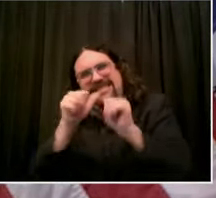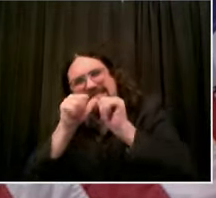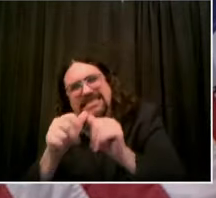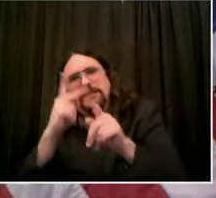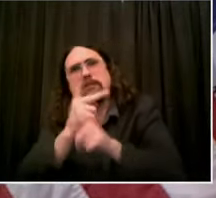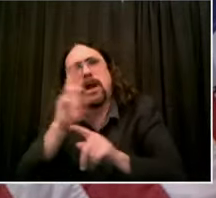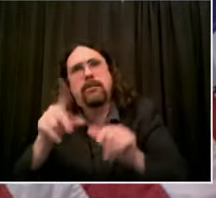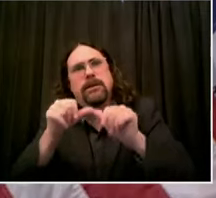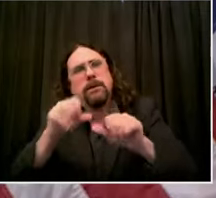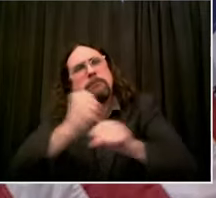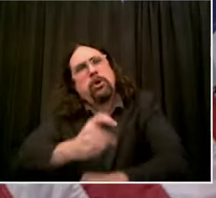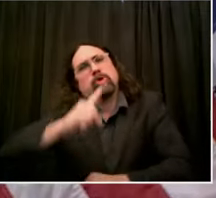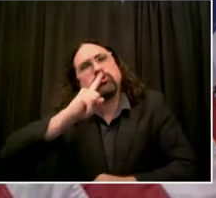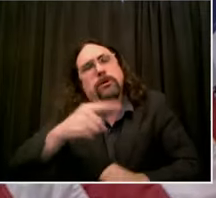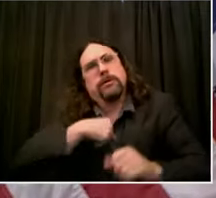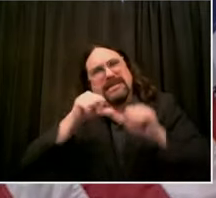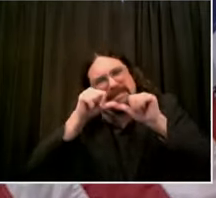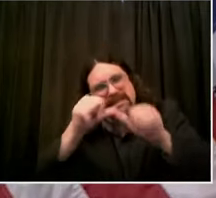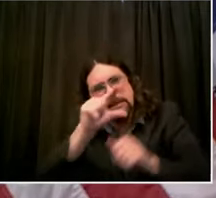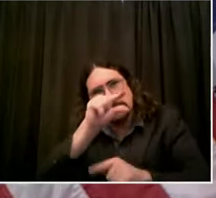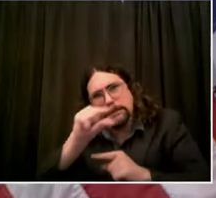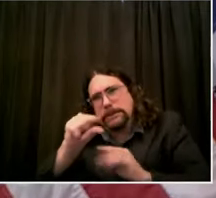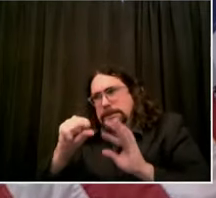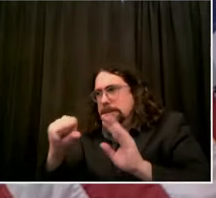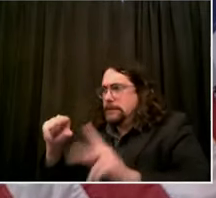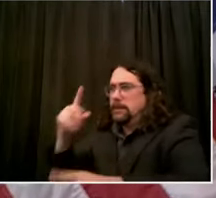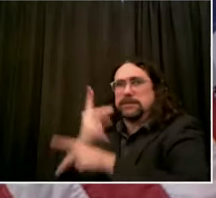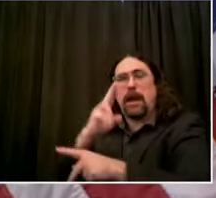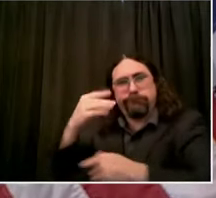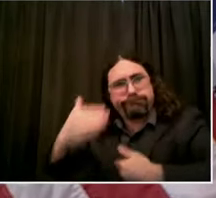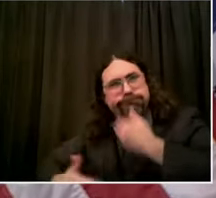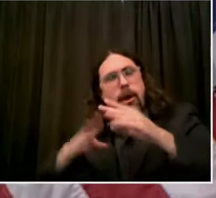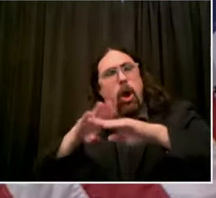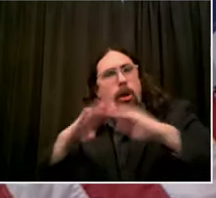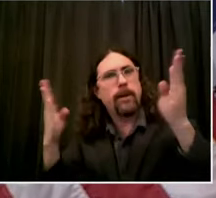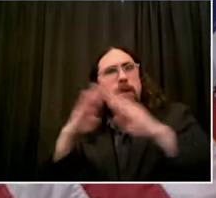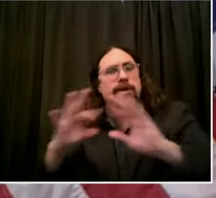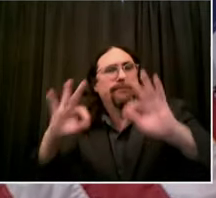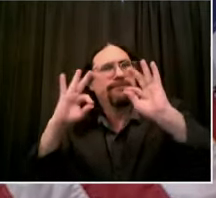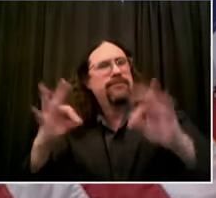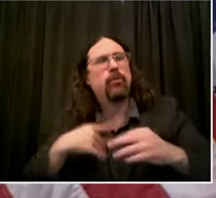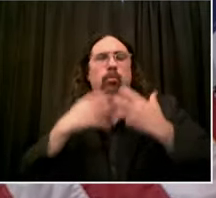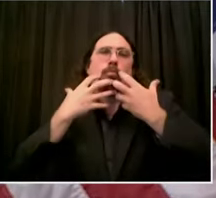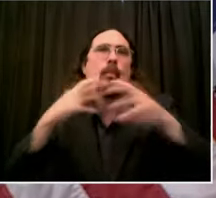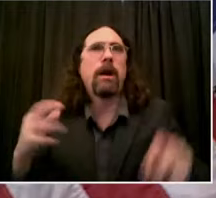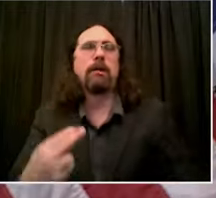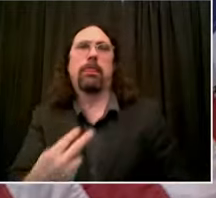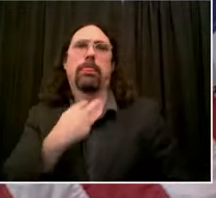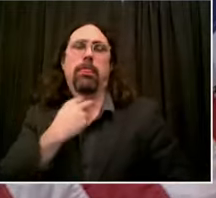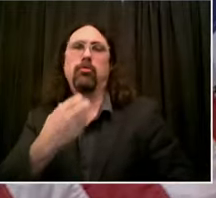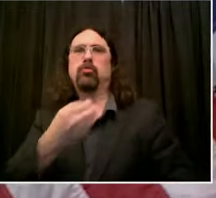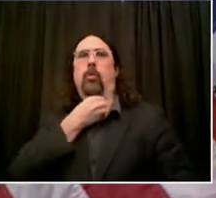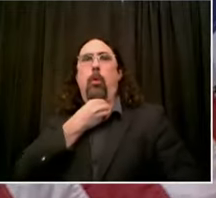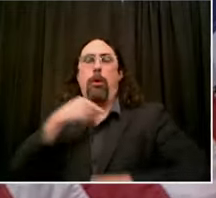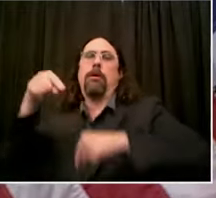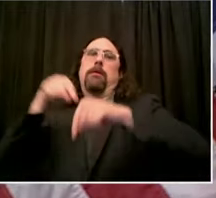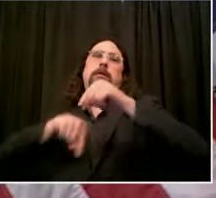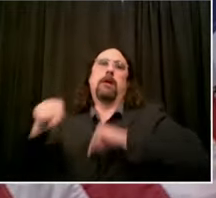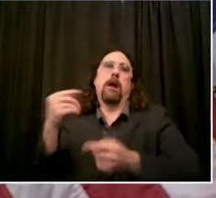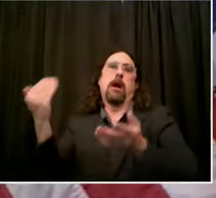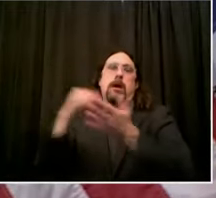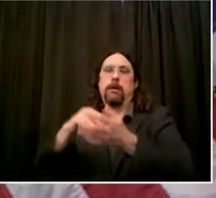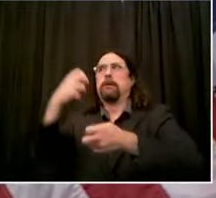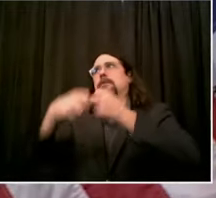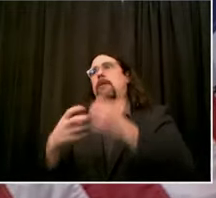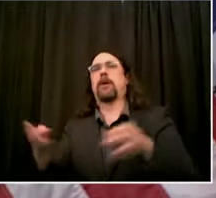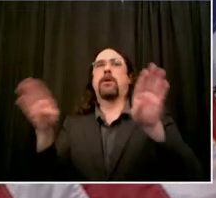also, first and foremost, health and safety. We got to do it the smart way and the safe way. So, for people to be able